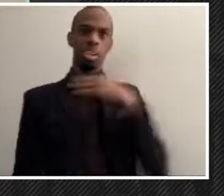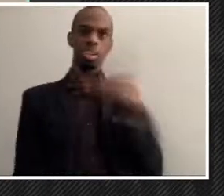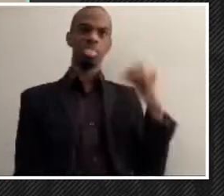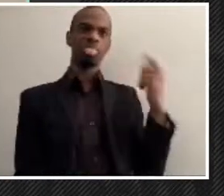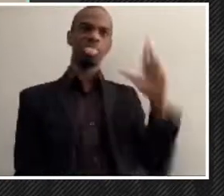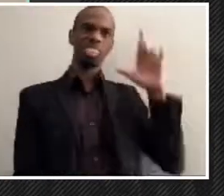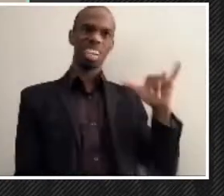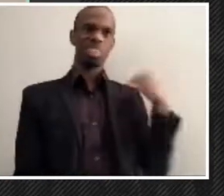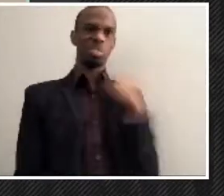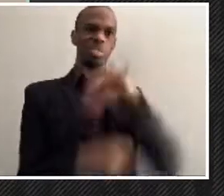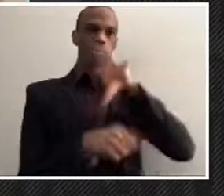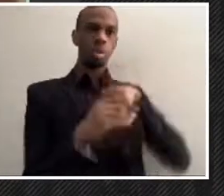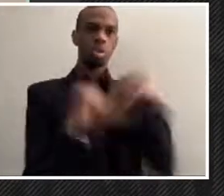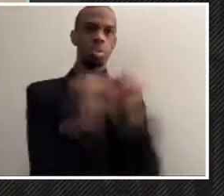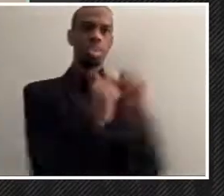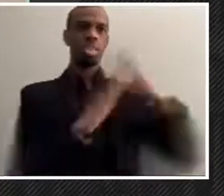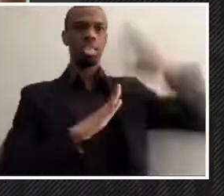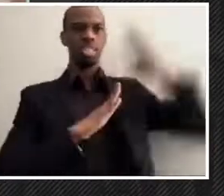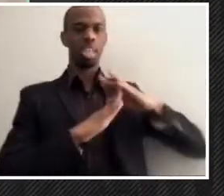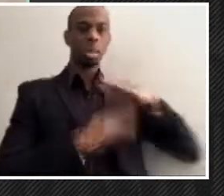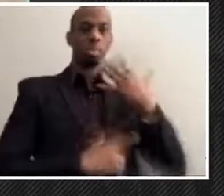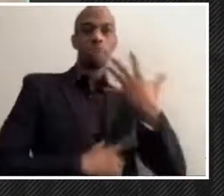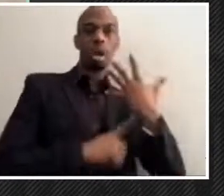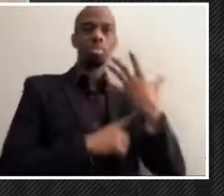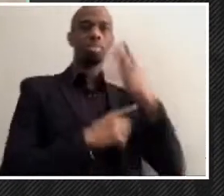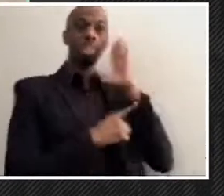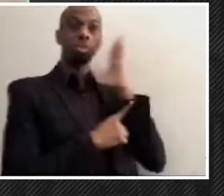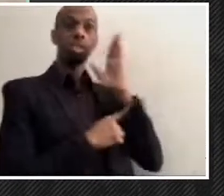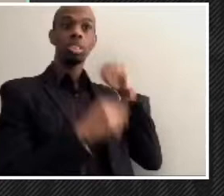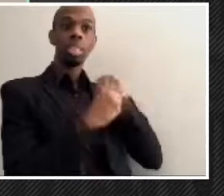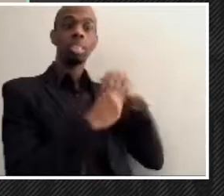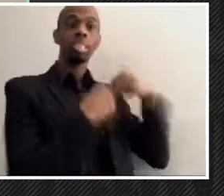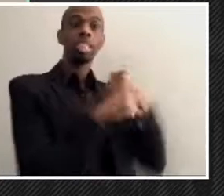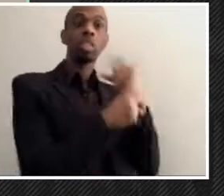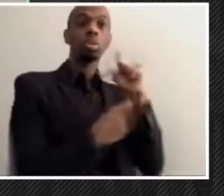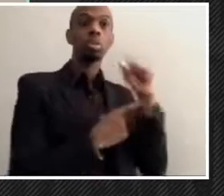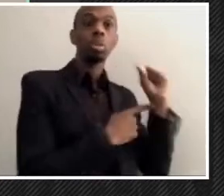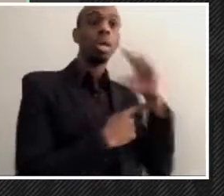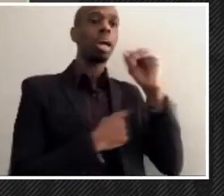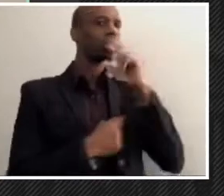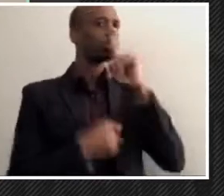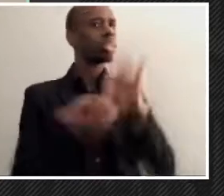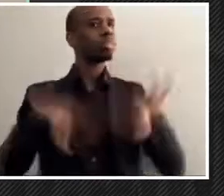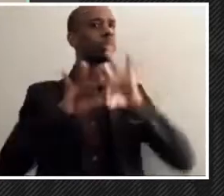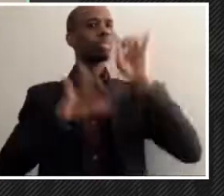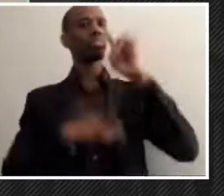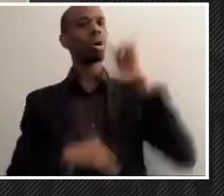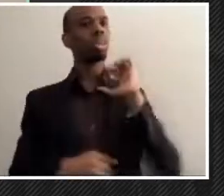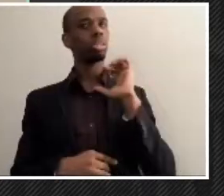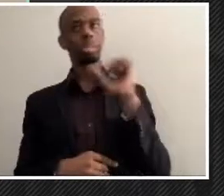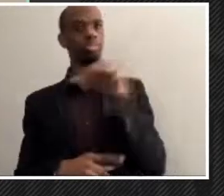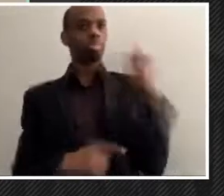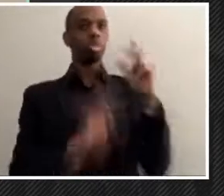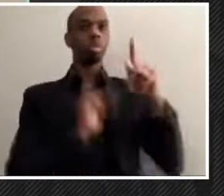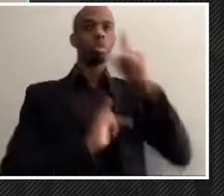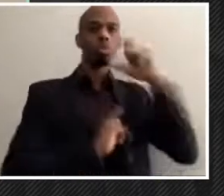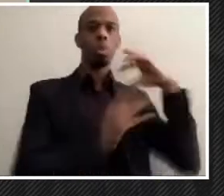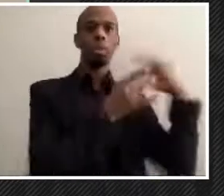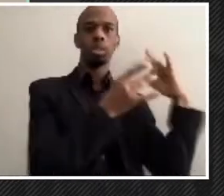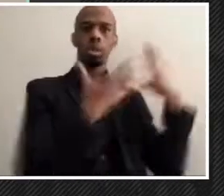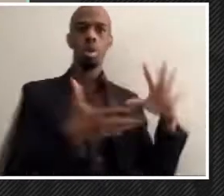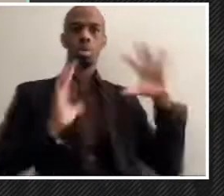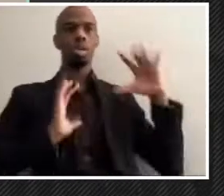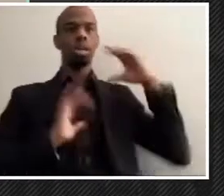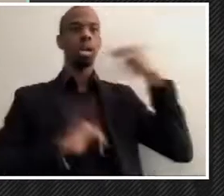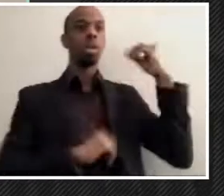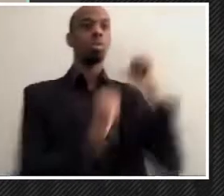it's I think he, myself, and perhaps the others who were mentioned and who have gone viral throughout the devastation that we